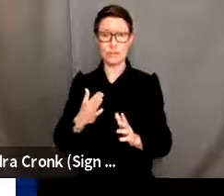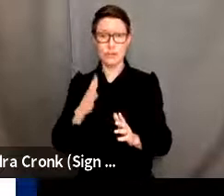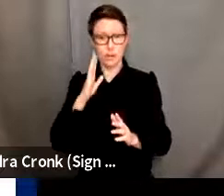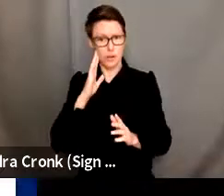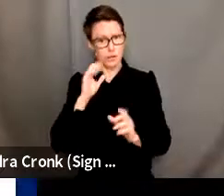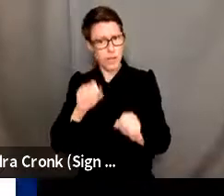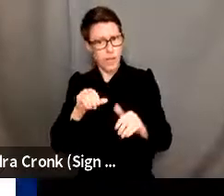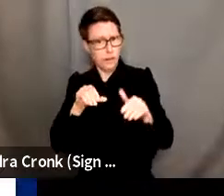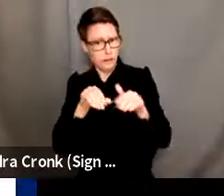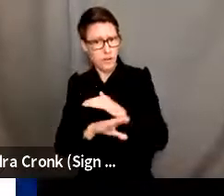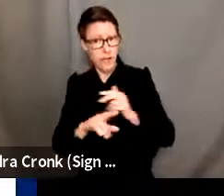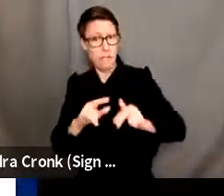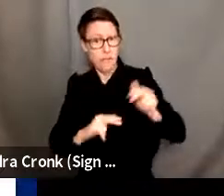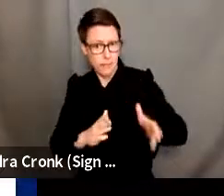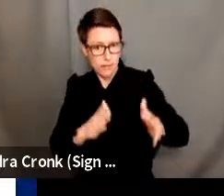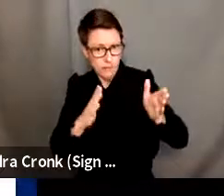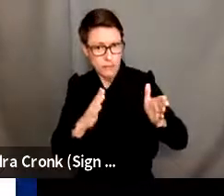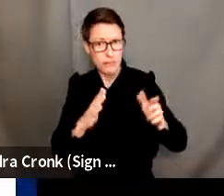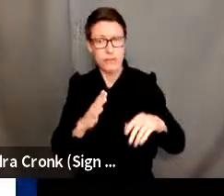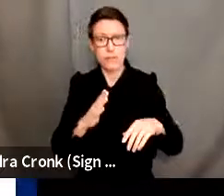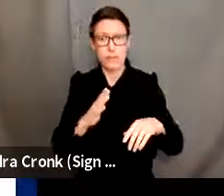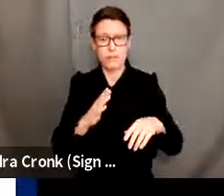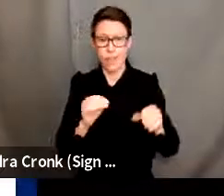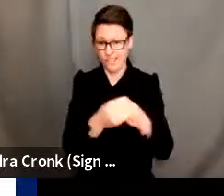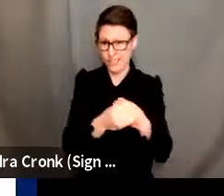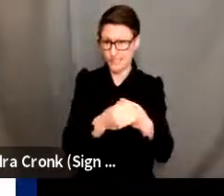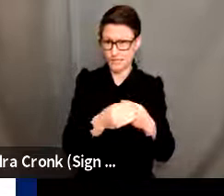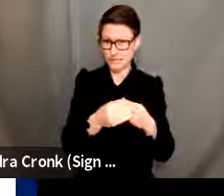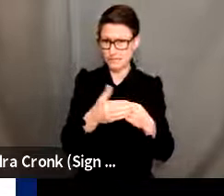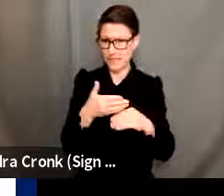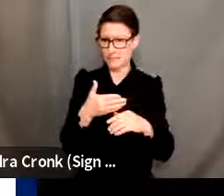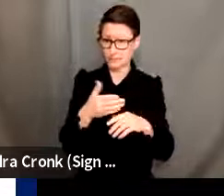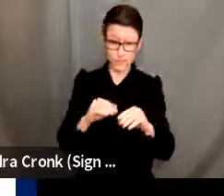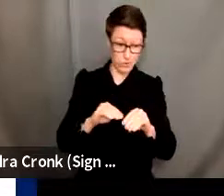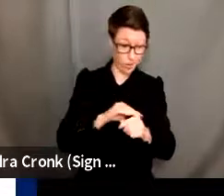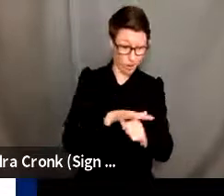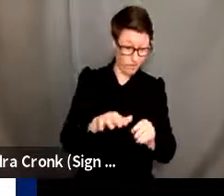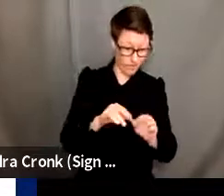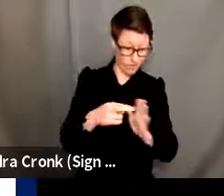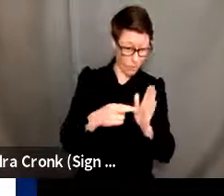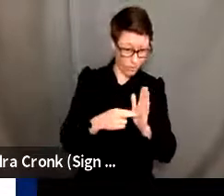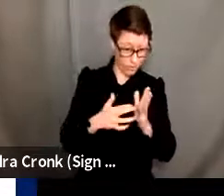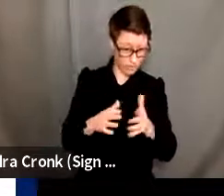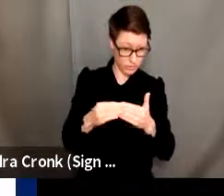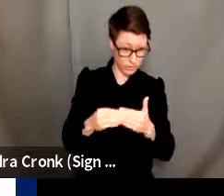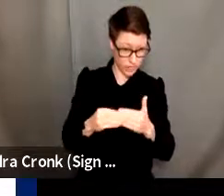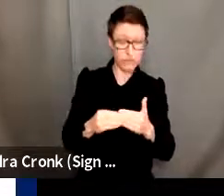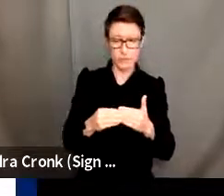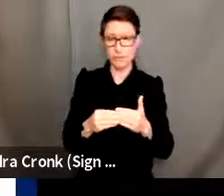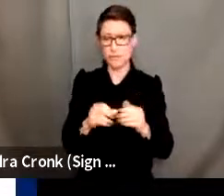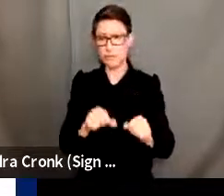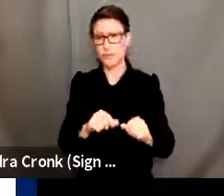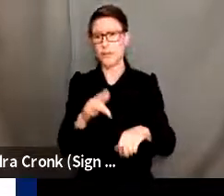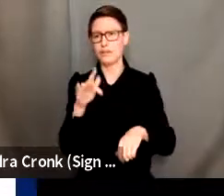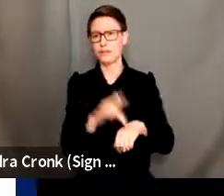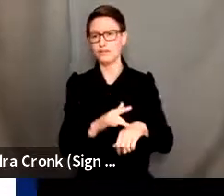restrictions are lifted, the volunteers can also go to facilities and see our